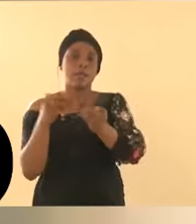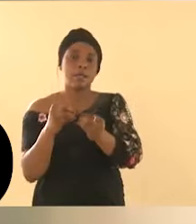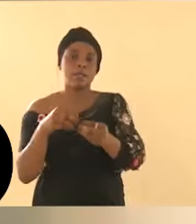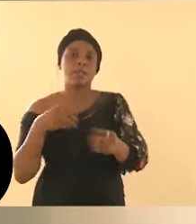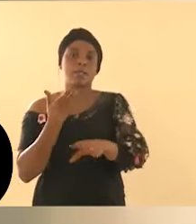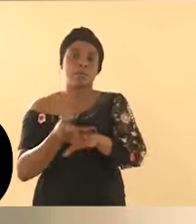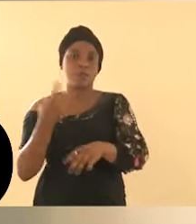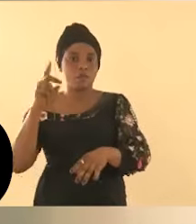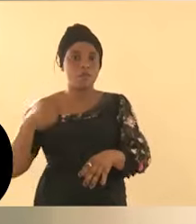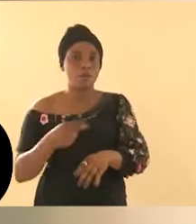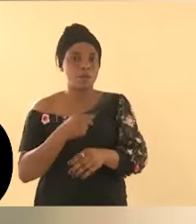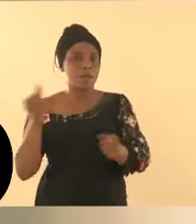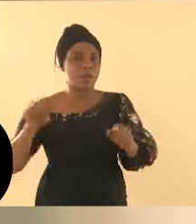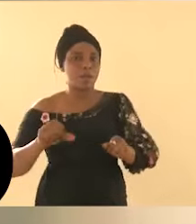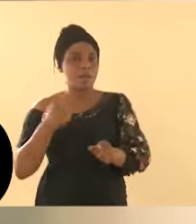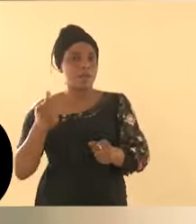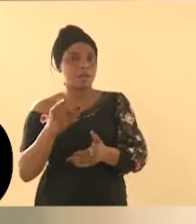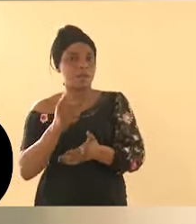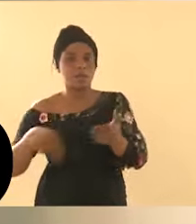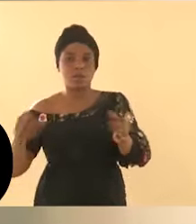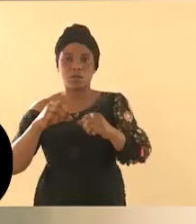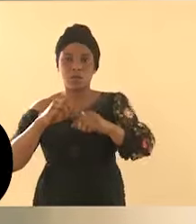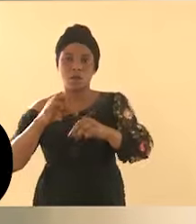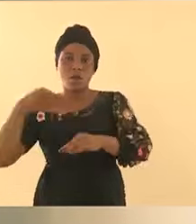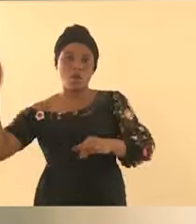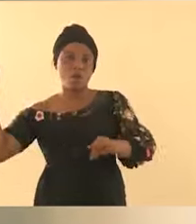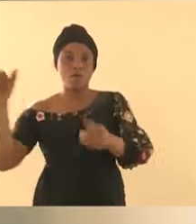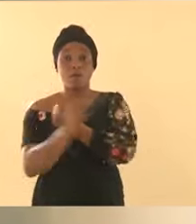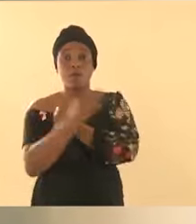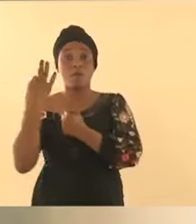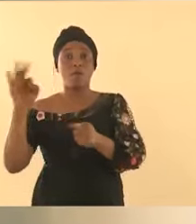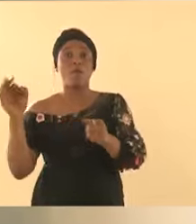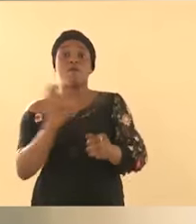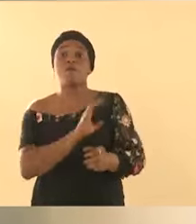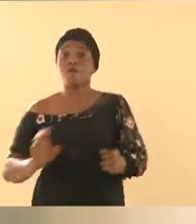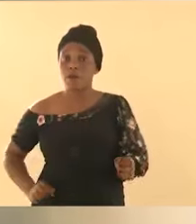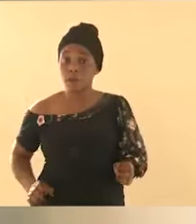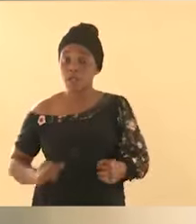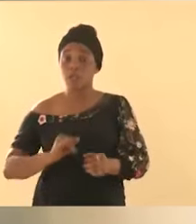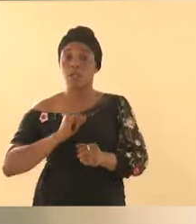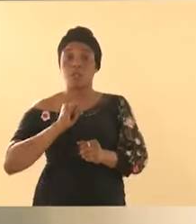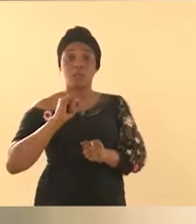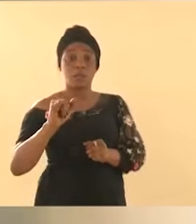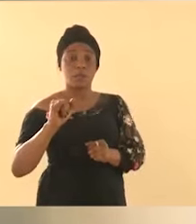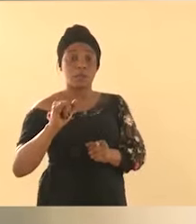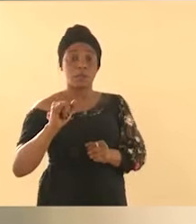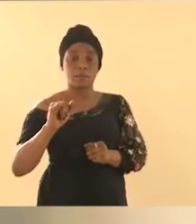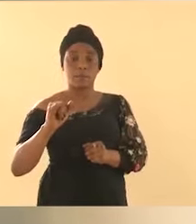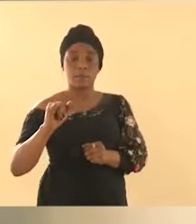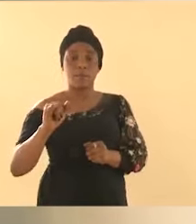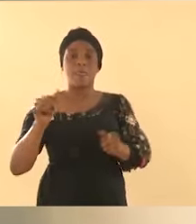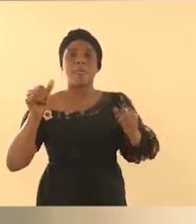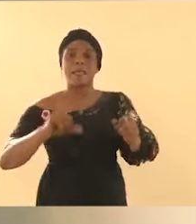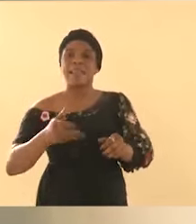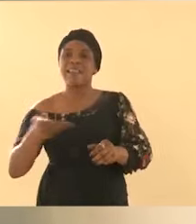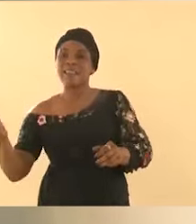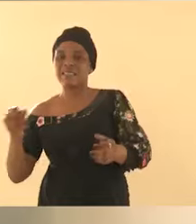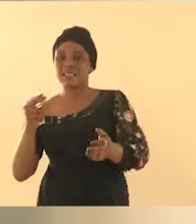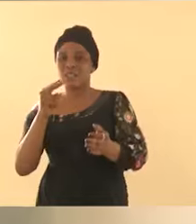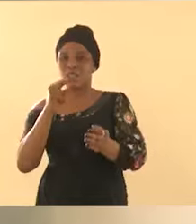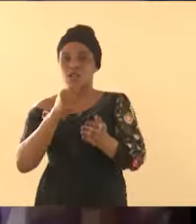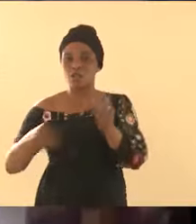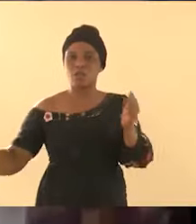his plea for us? Can anything cut us off from the love of Christ? Can hardships... Now, he has started listening